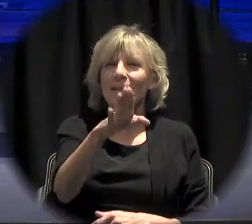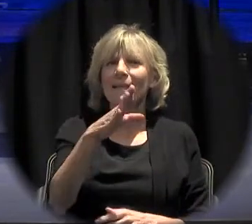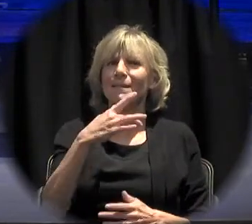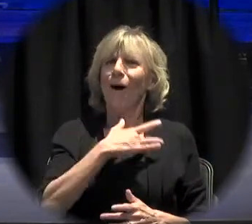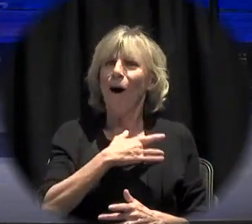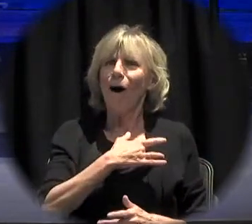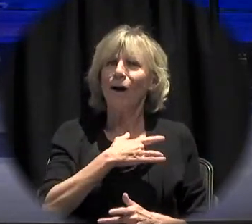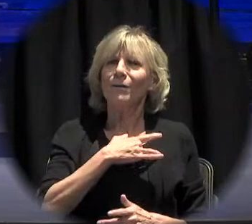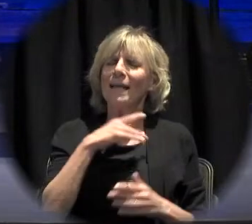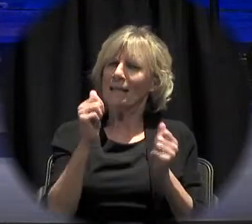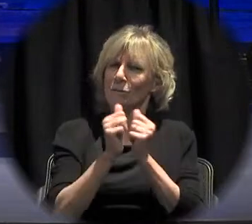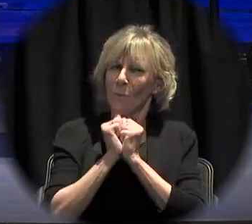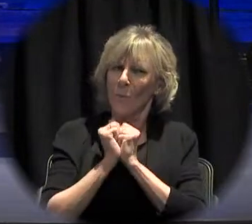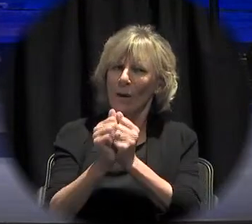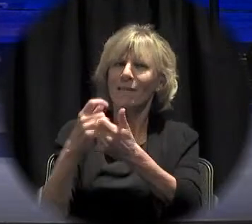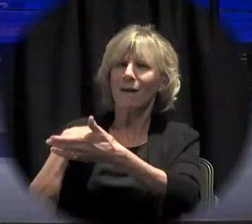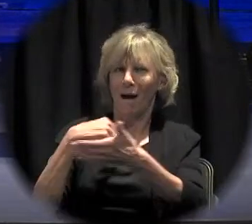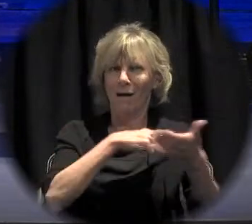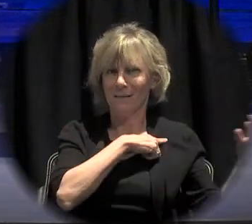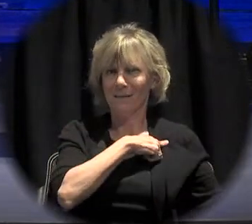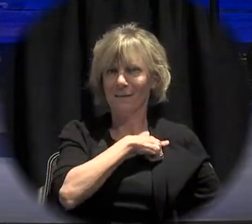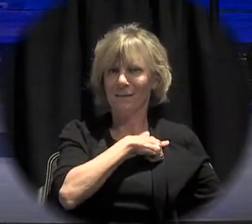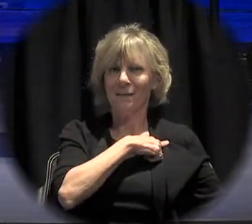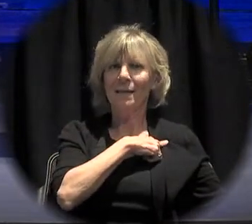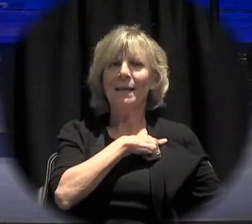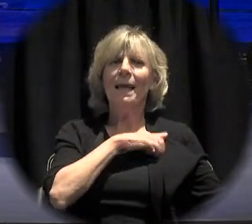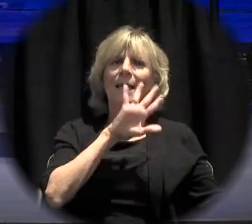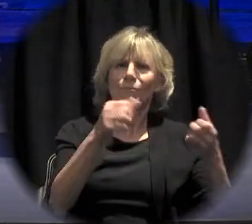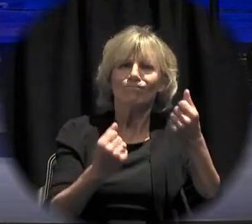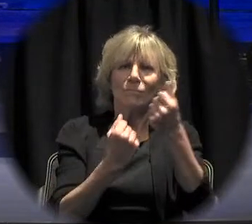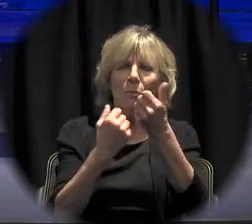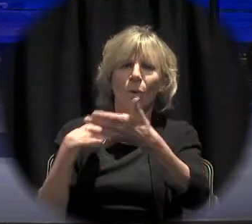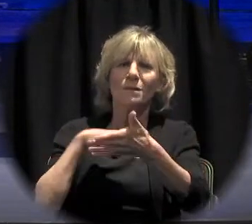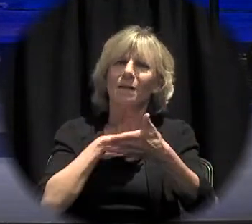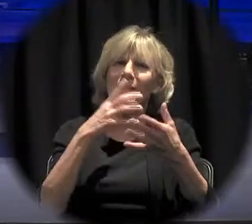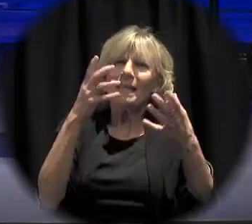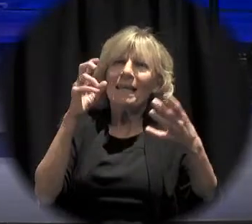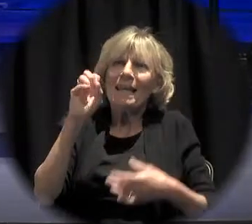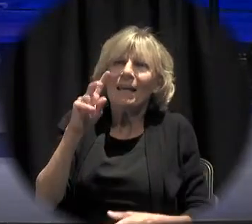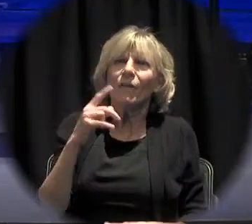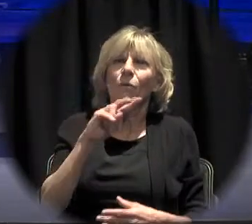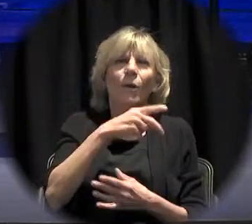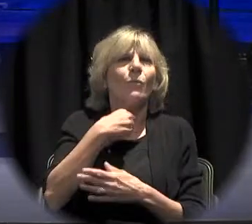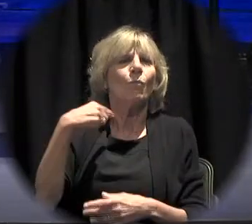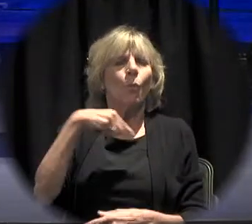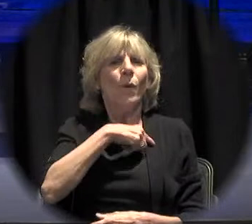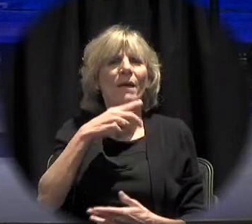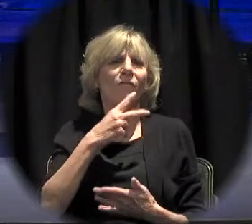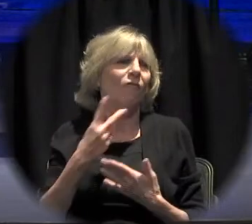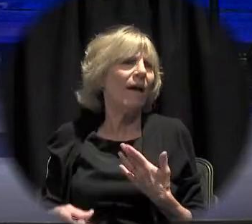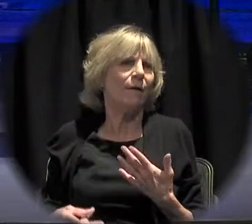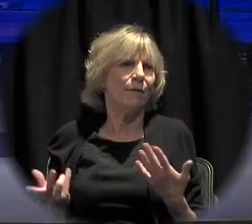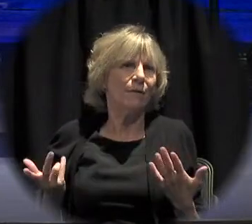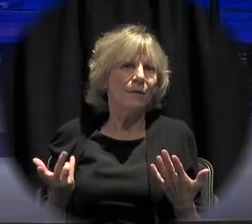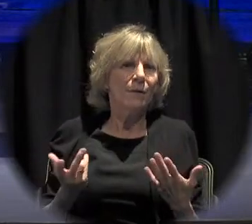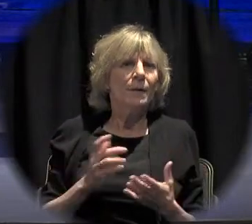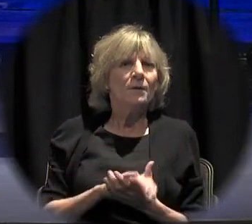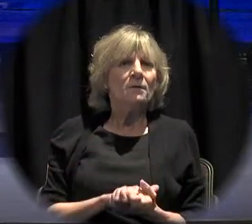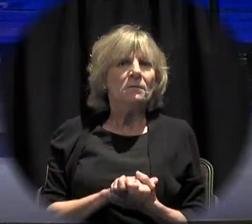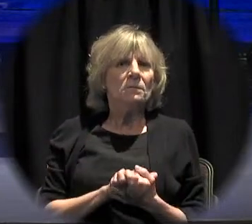for us. He takes pleasure in us. See, God is not an indifferent, distant